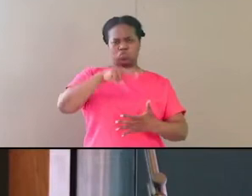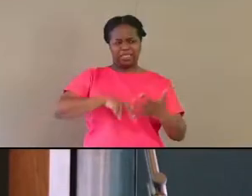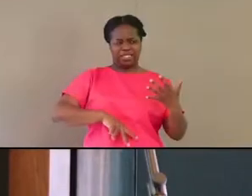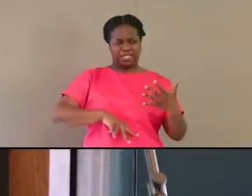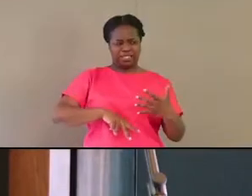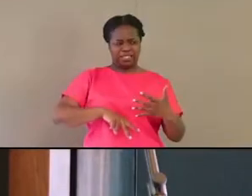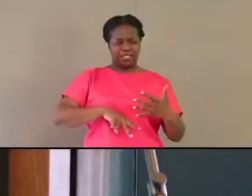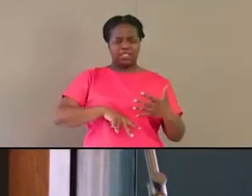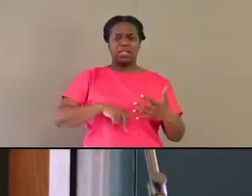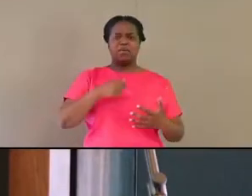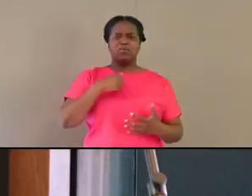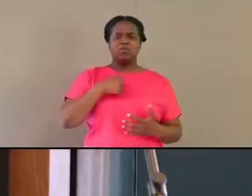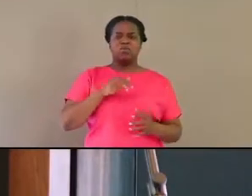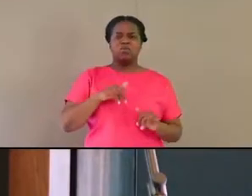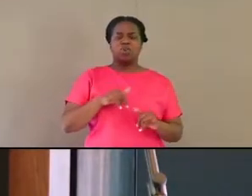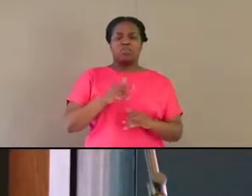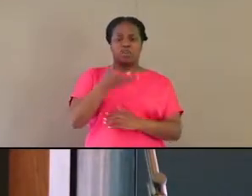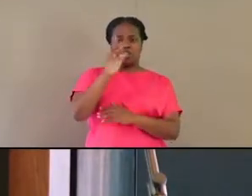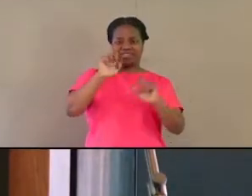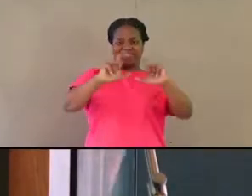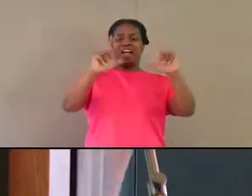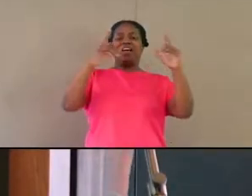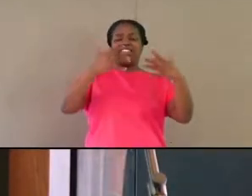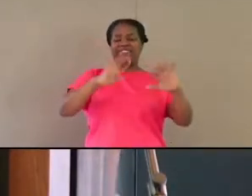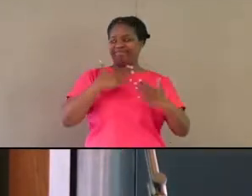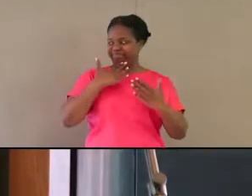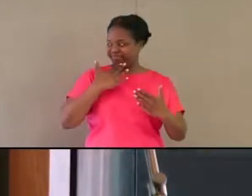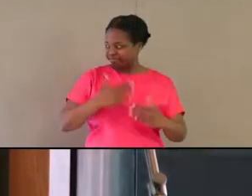I'm just going to wait for the presentation to come up. Here we are. Thank you.